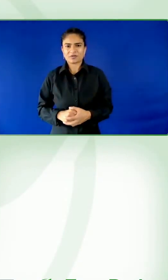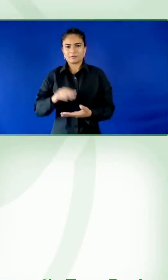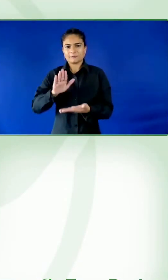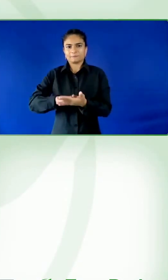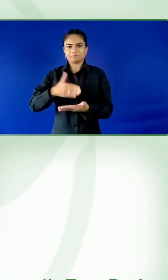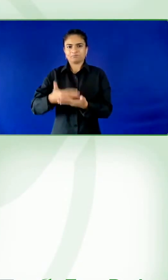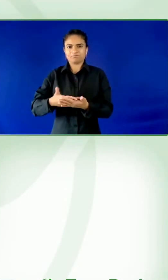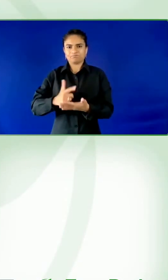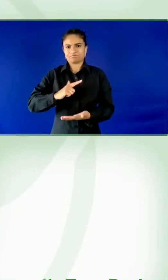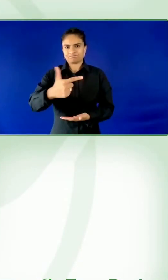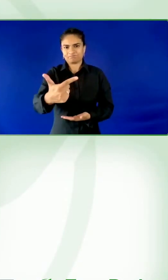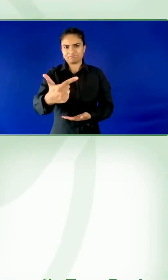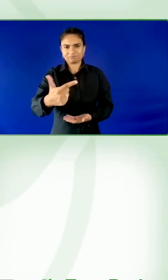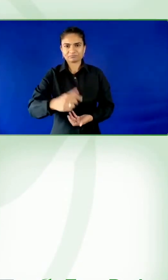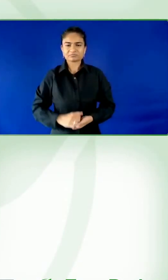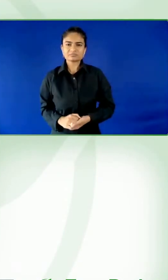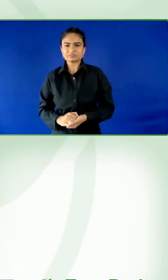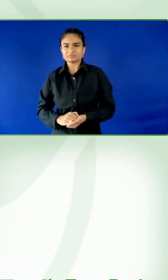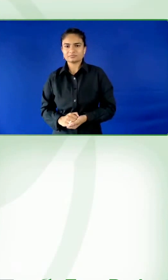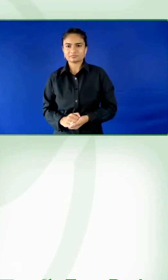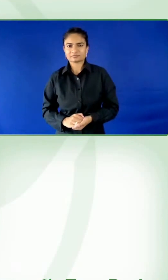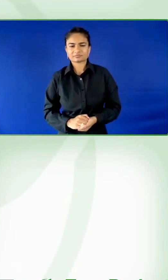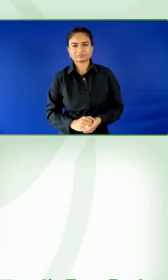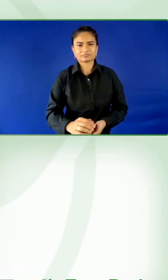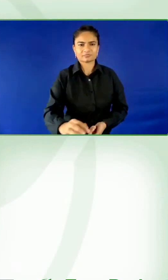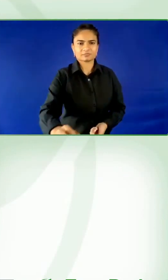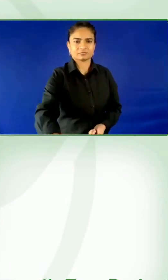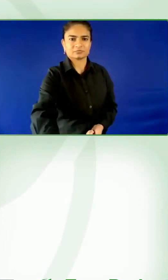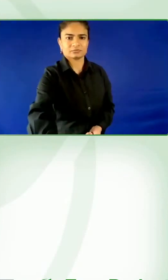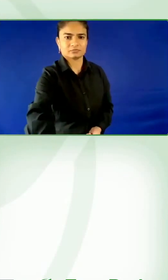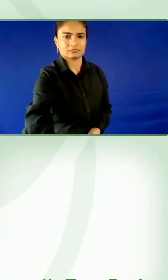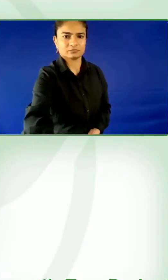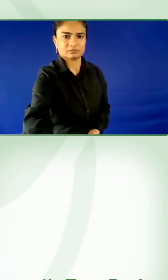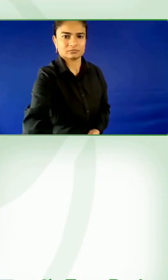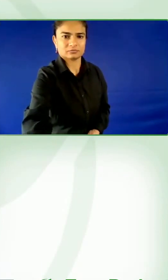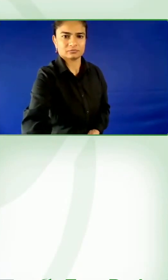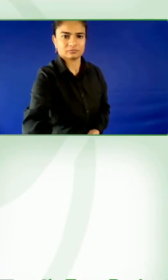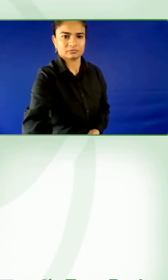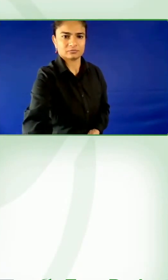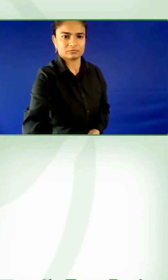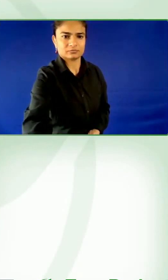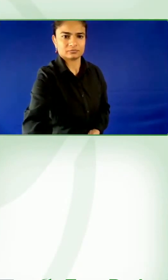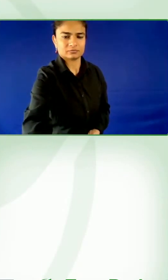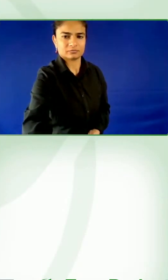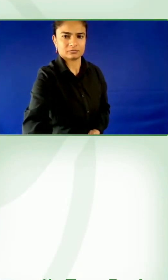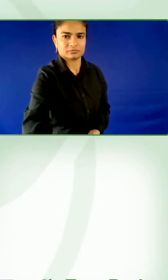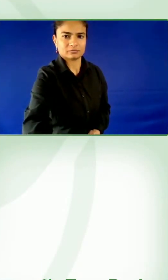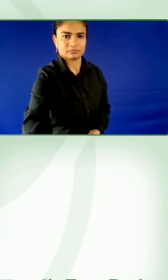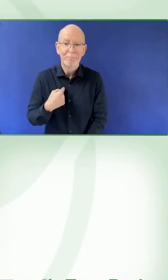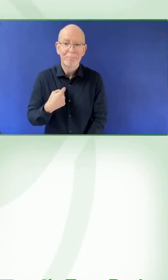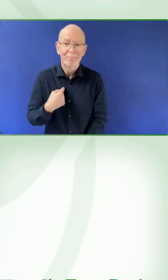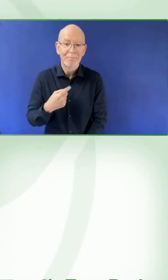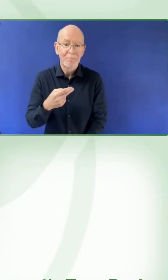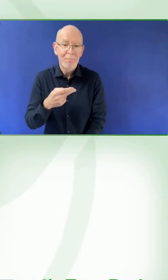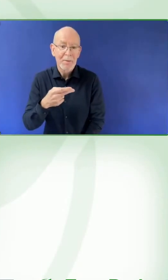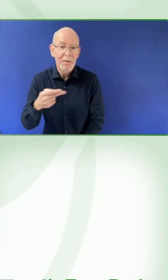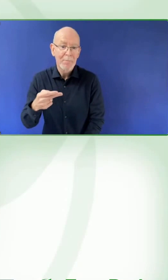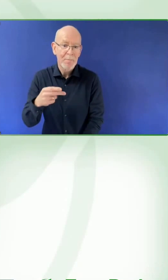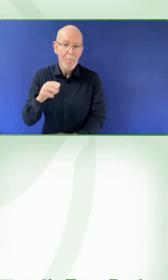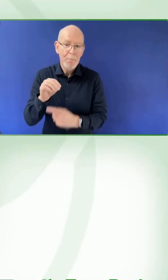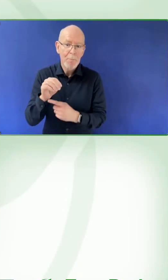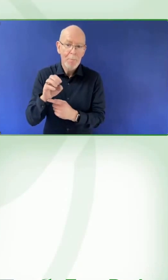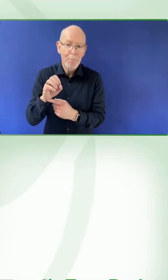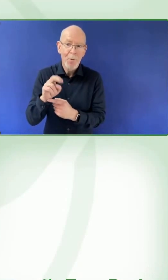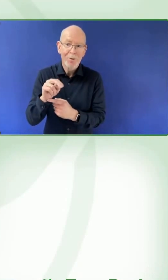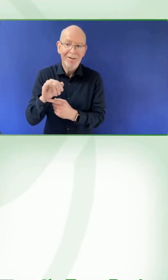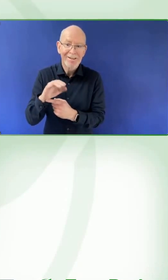promoting the rights of persons with disabilities in the project My Sexuality, My Right. In this process,